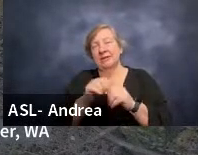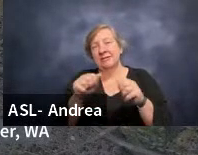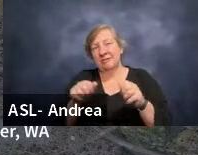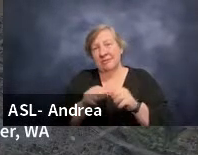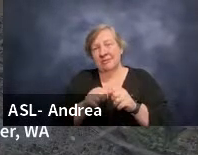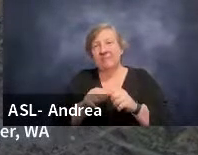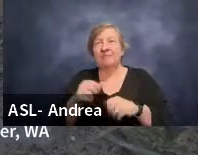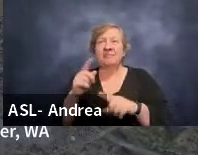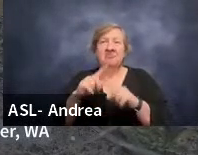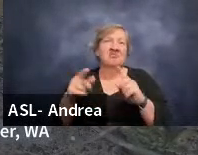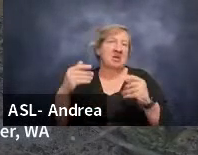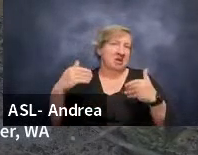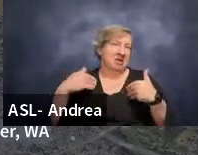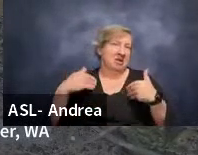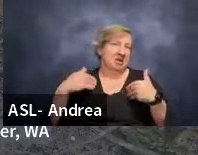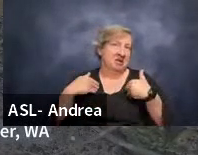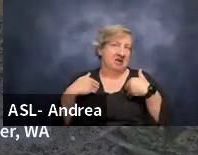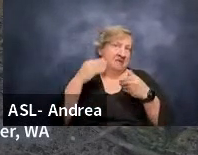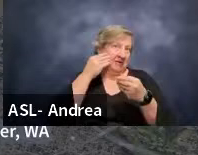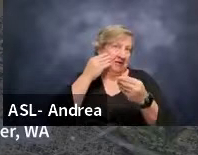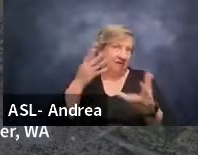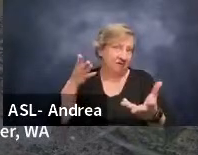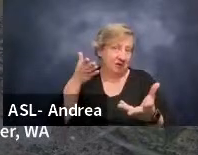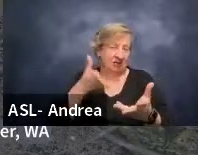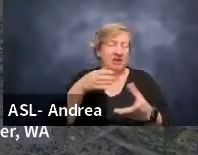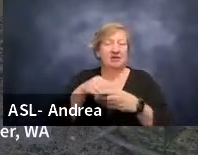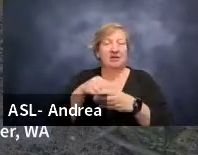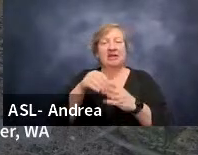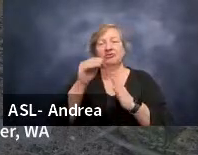that information in the draft SEIS.